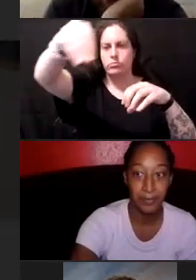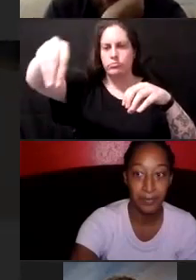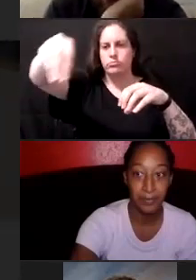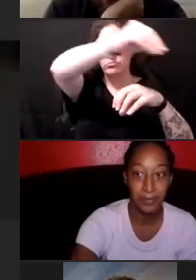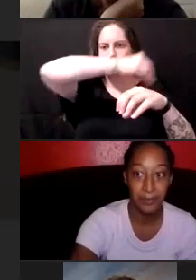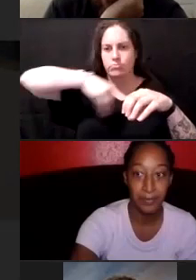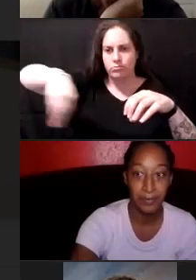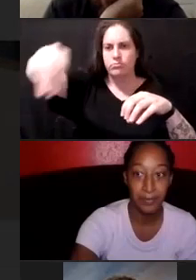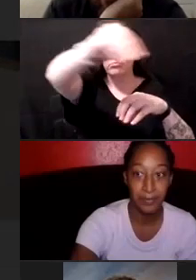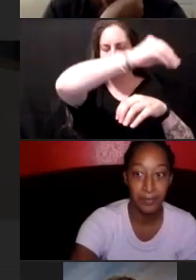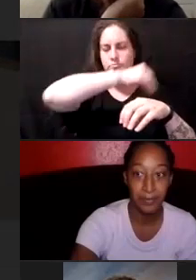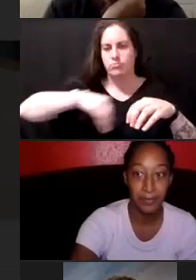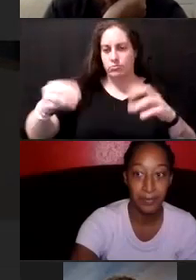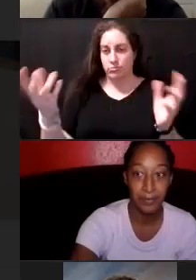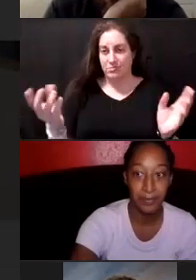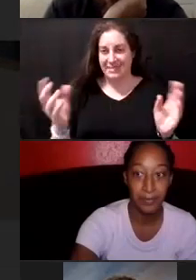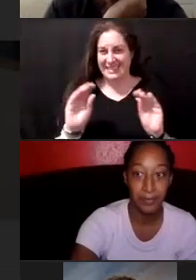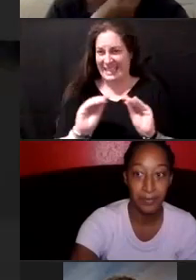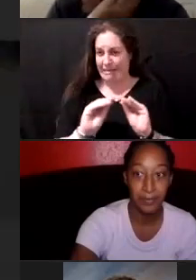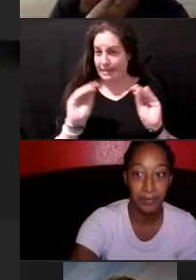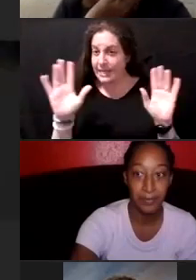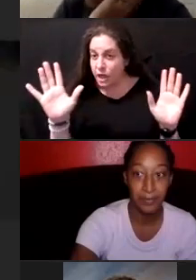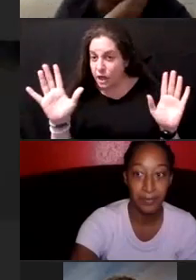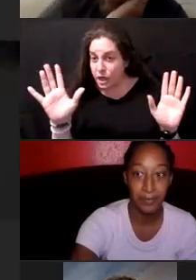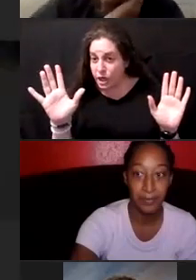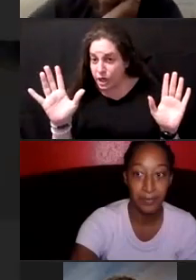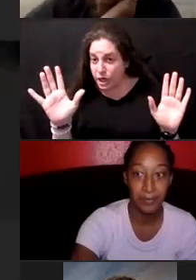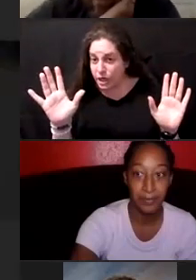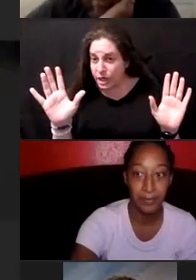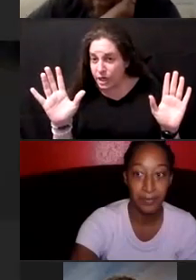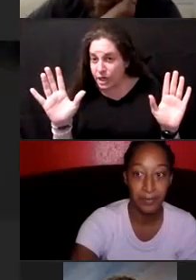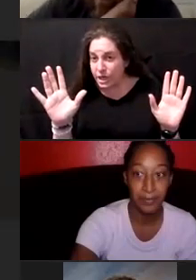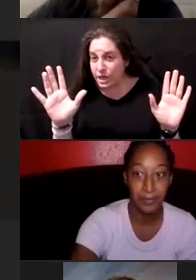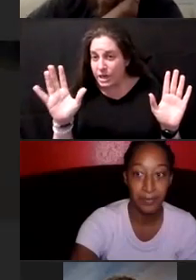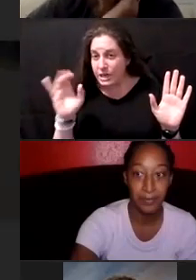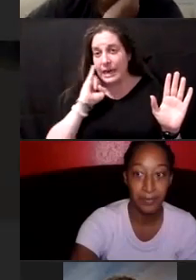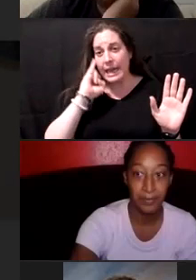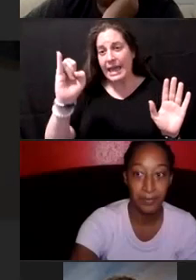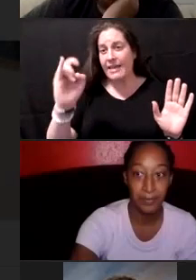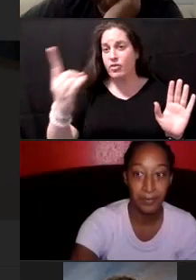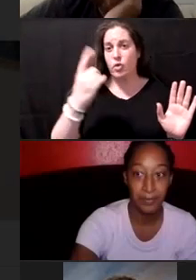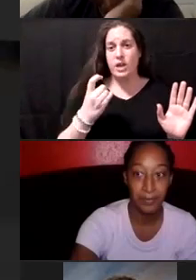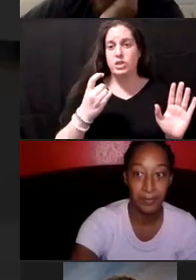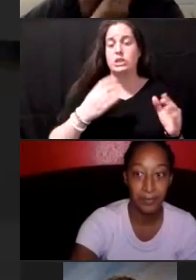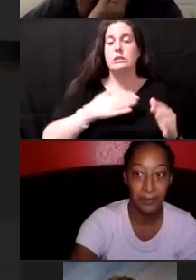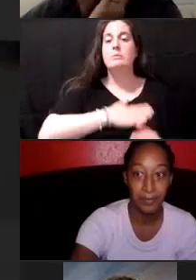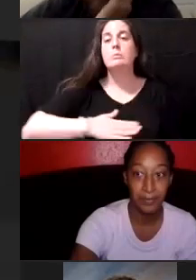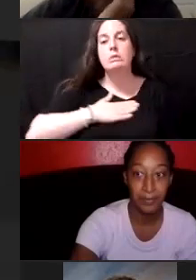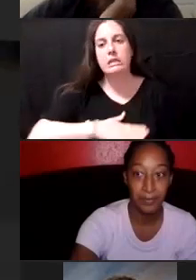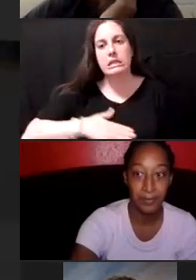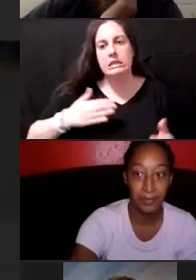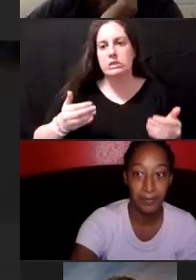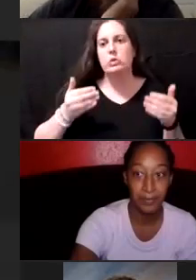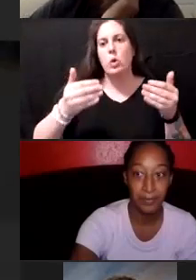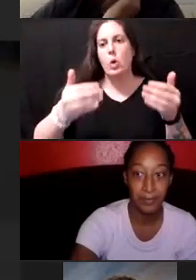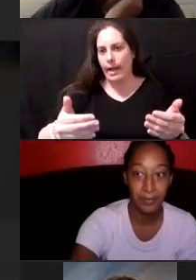Okay? So does that make sense to you? If you have a question, please don't hesitate to unmute, ask a question. I'll be happy